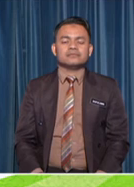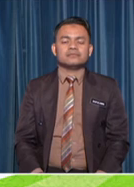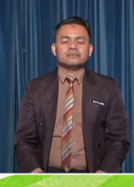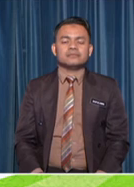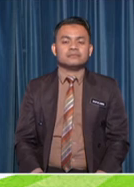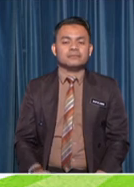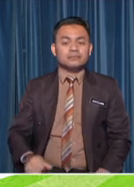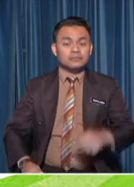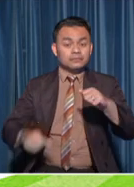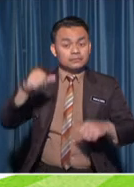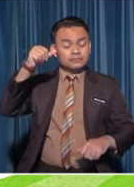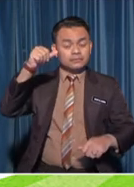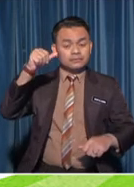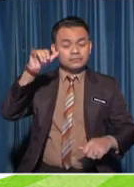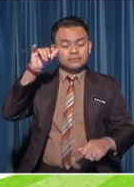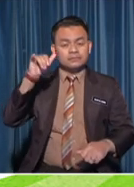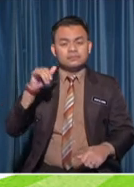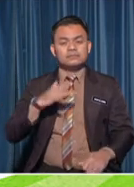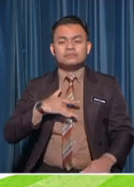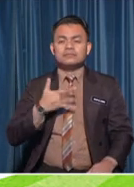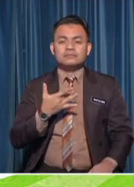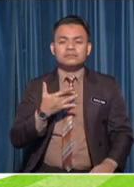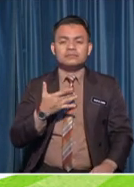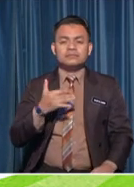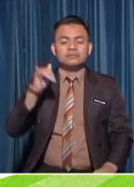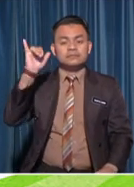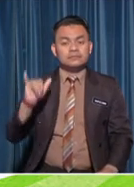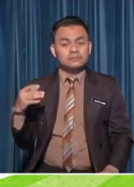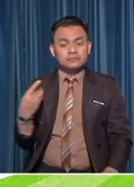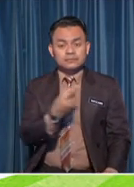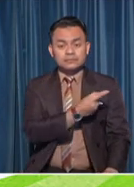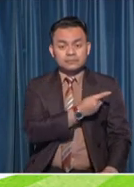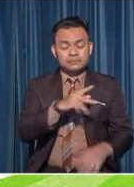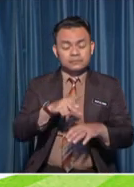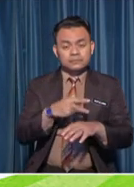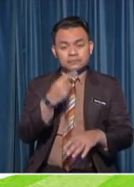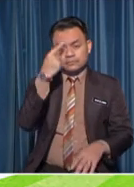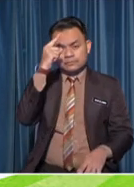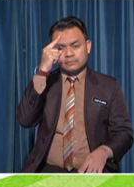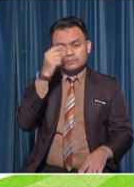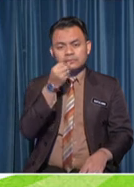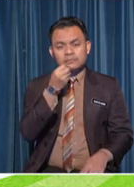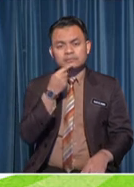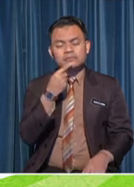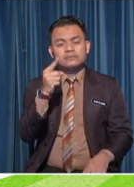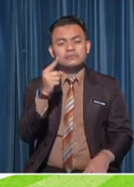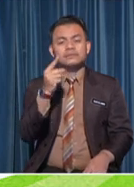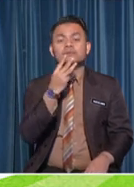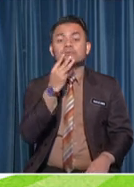Which of your senses will you use to tell the color of the dress?